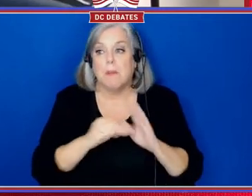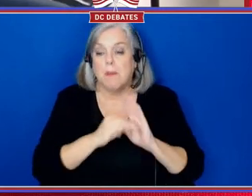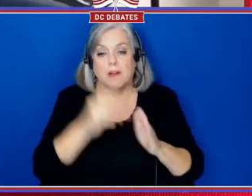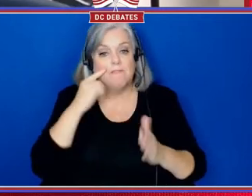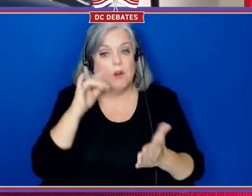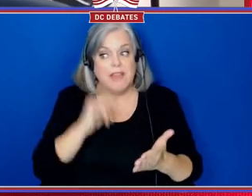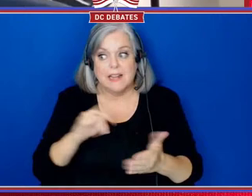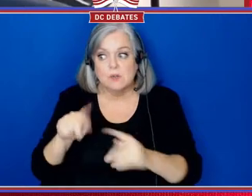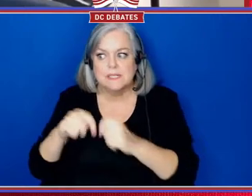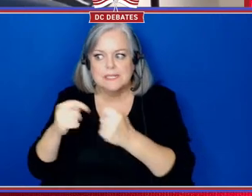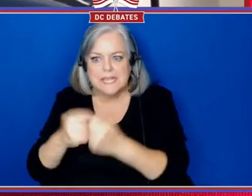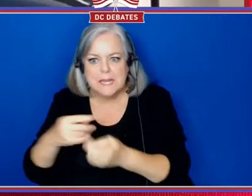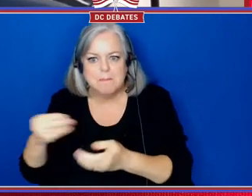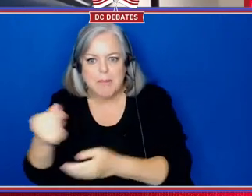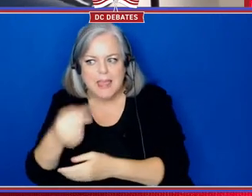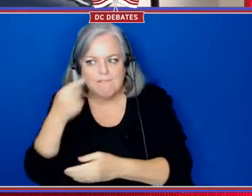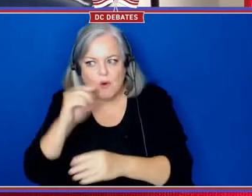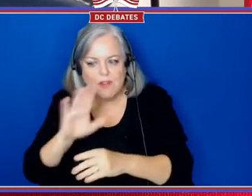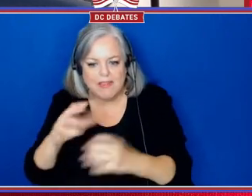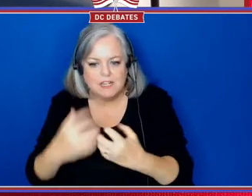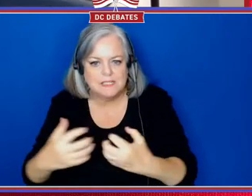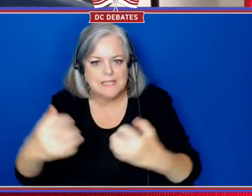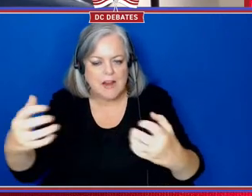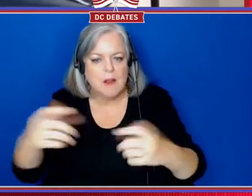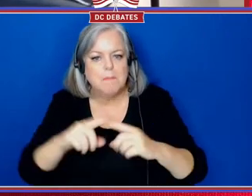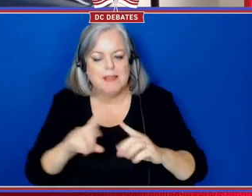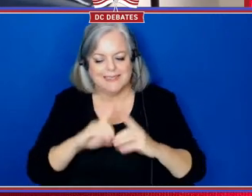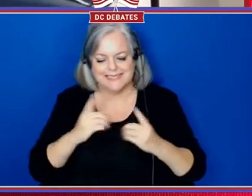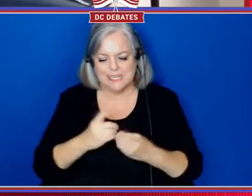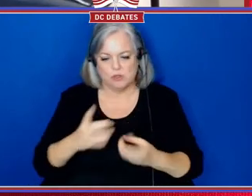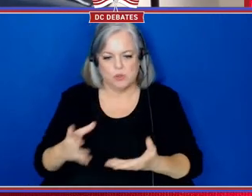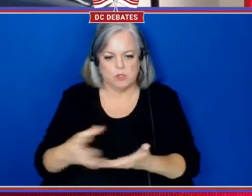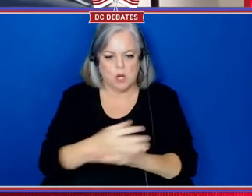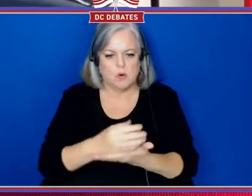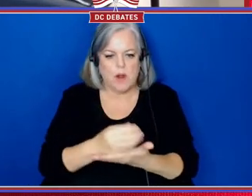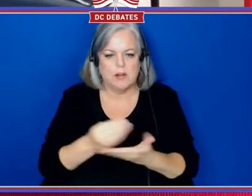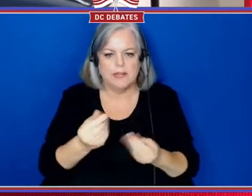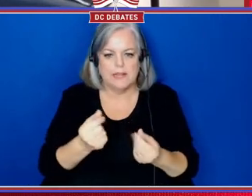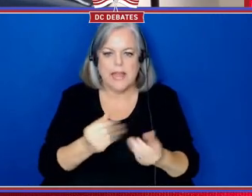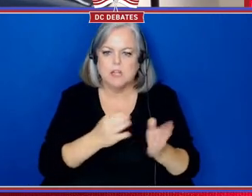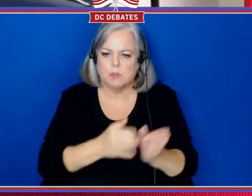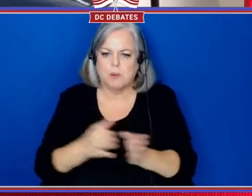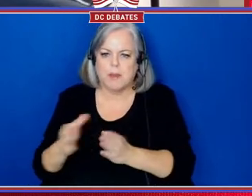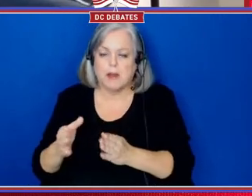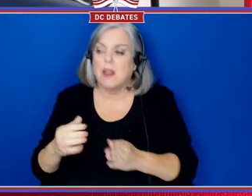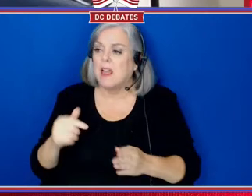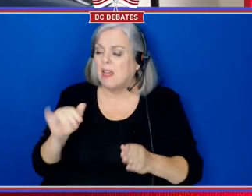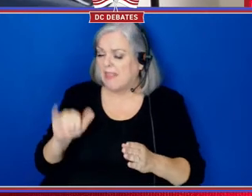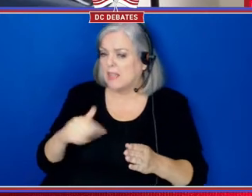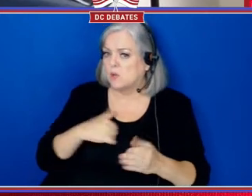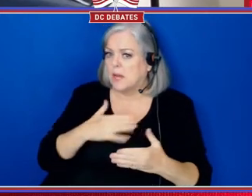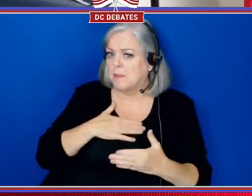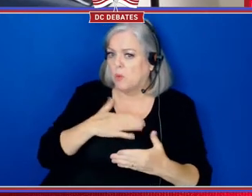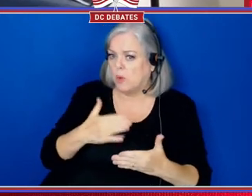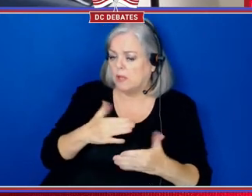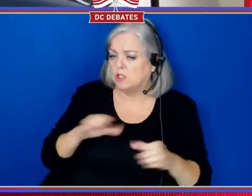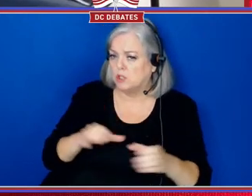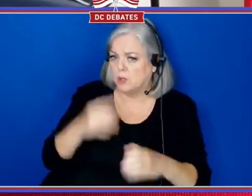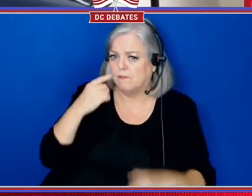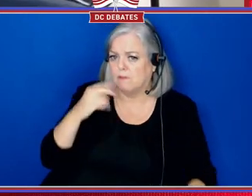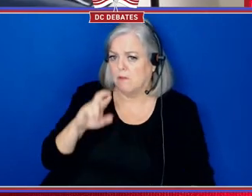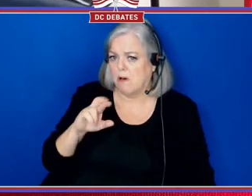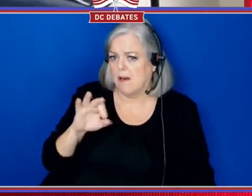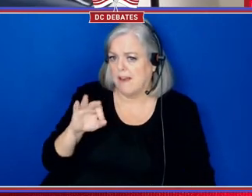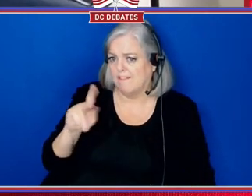to acquire the land and prepare the land. And that's what I'd be willing to do at RFK. The truth is, RFK